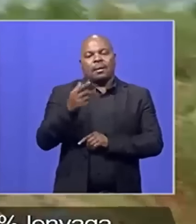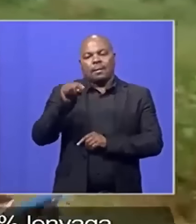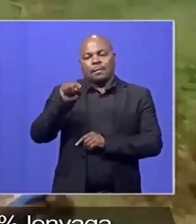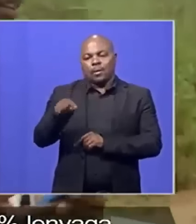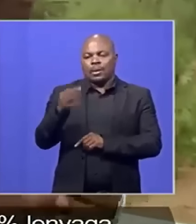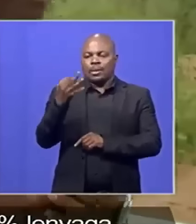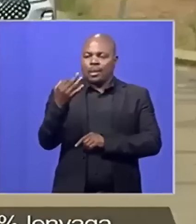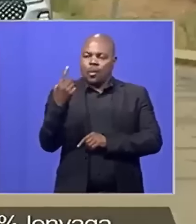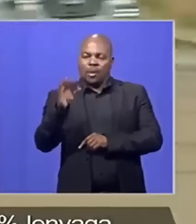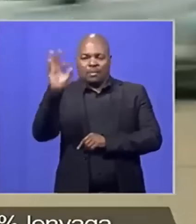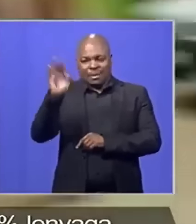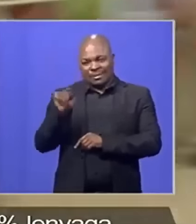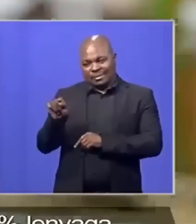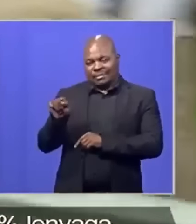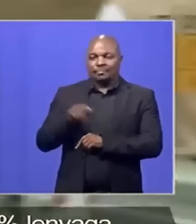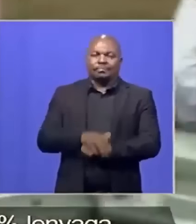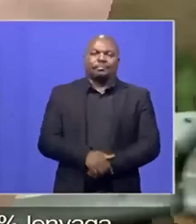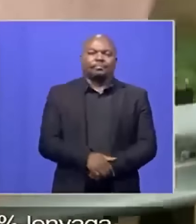98.31.